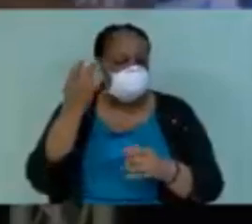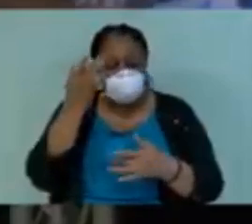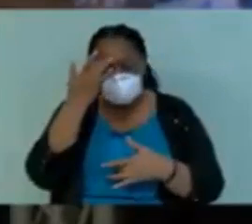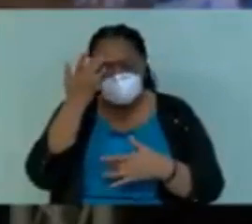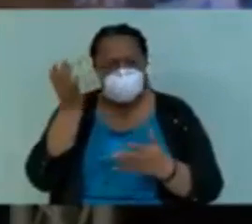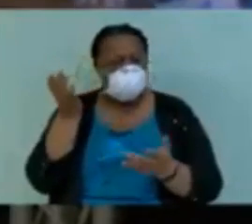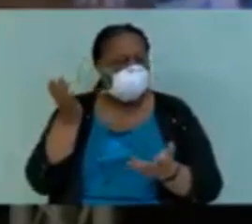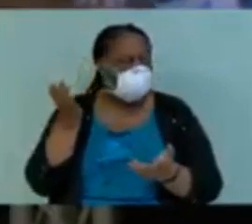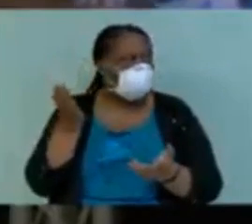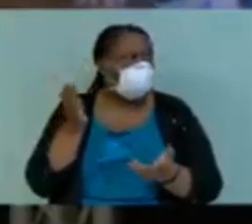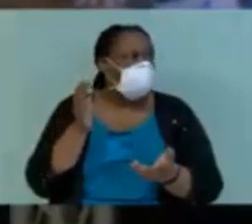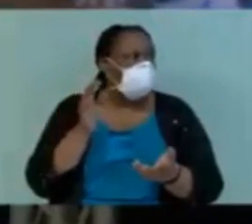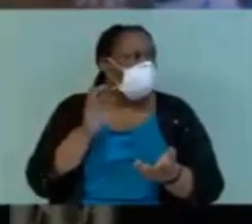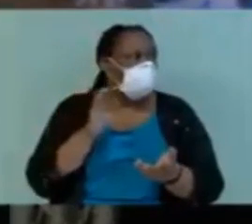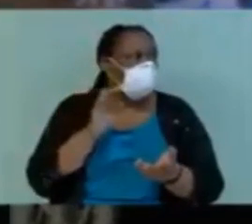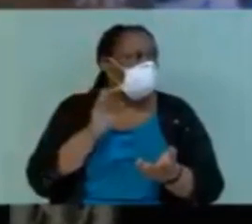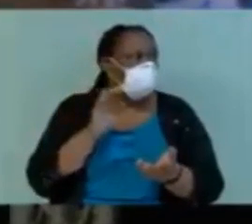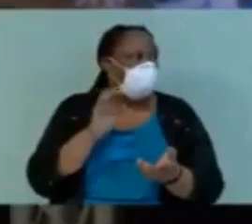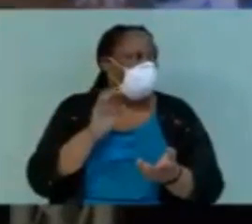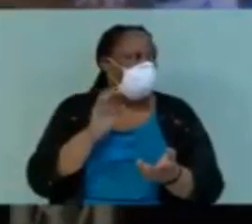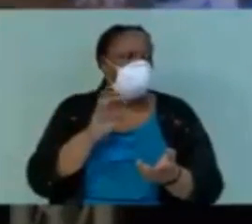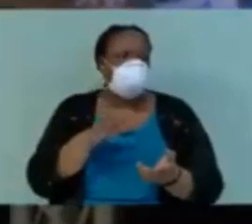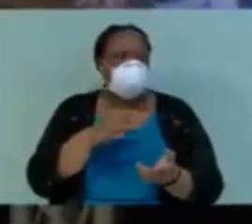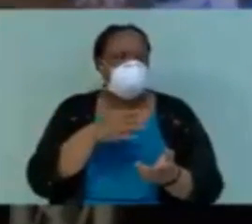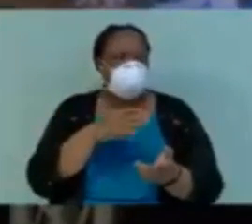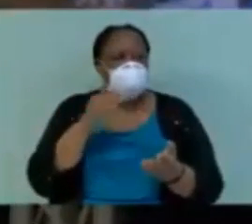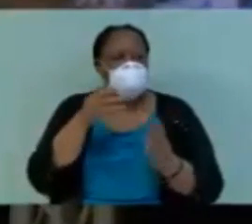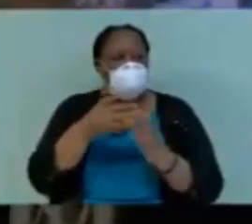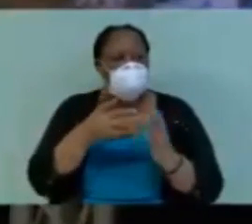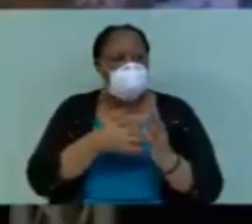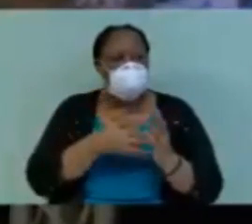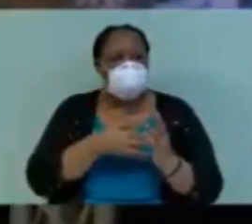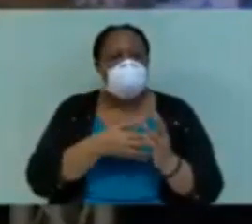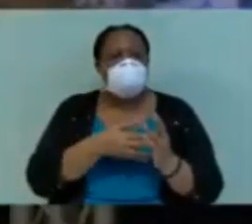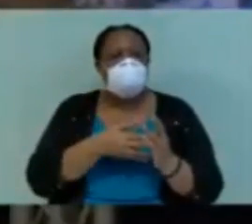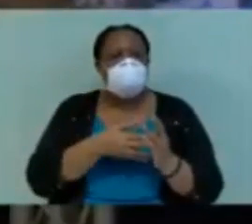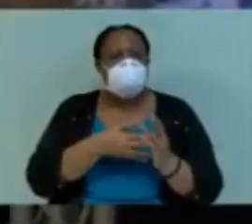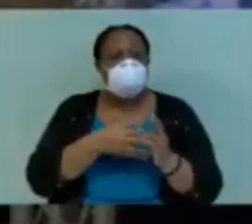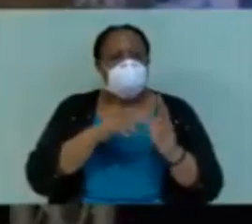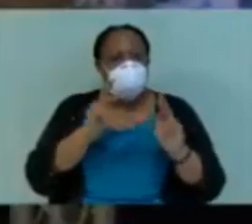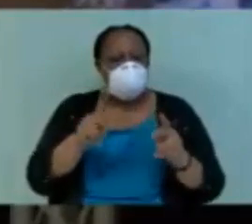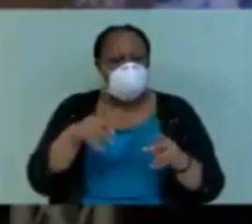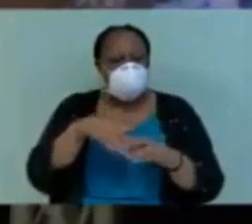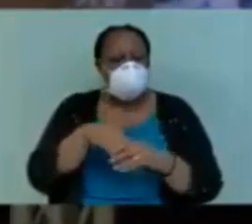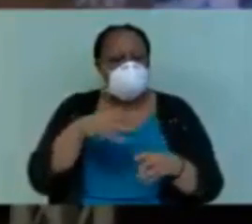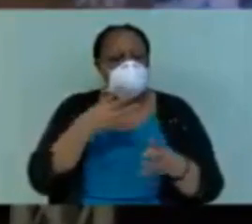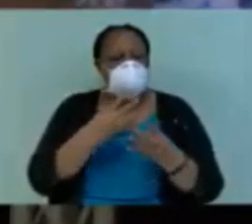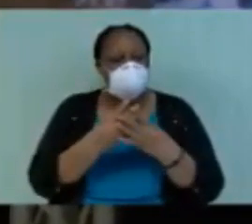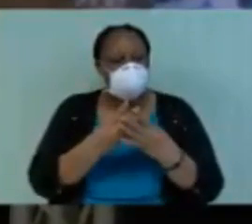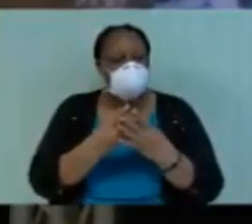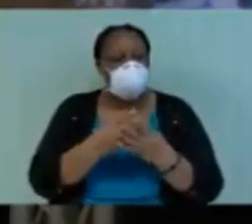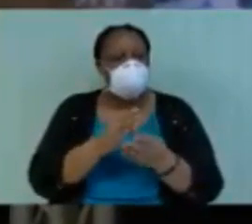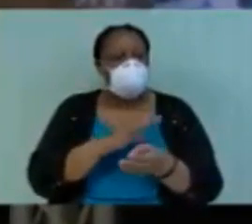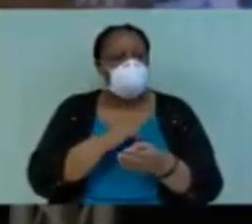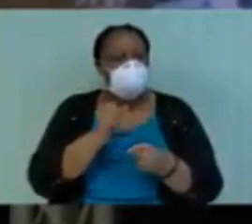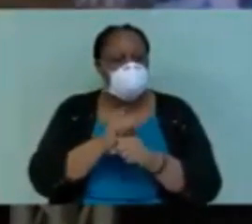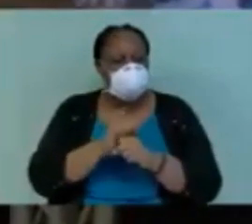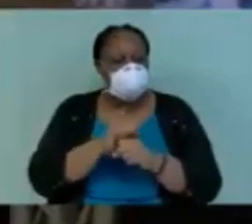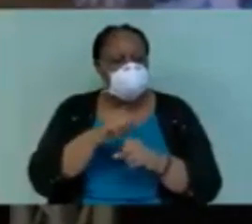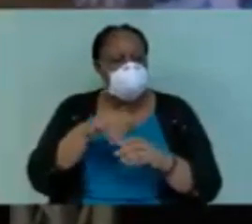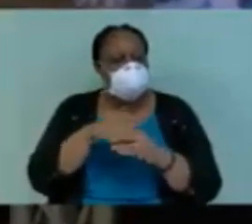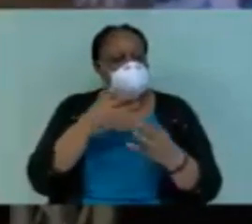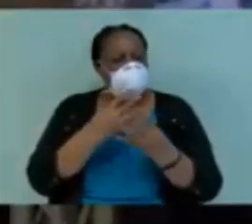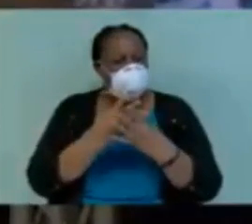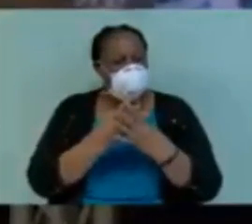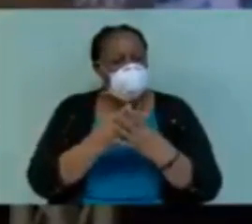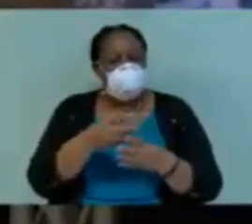committees, many law enforcement entities indicated they needed these thermometers to test their